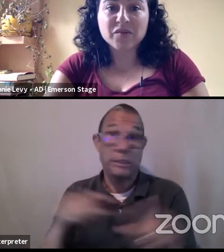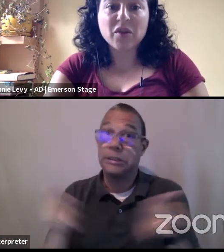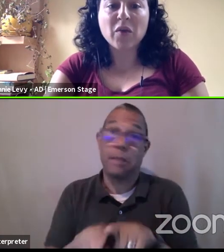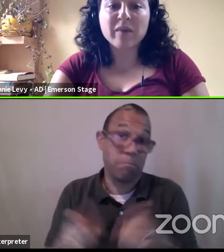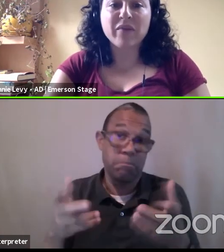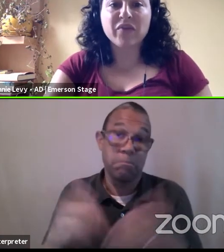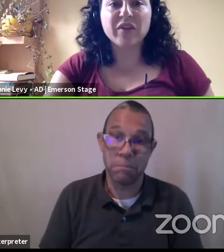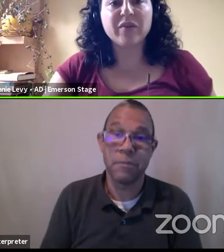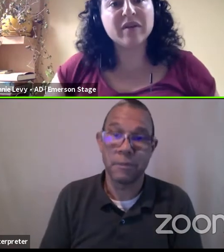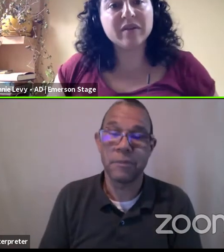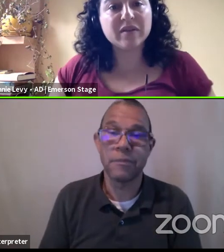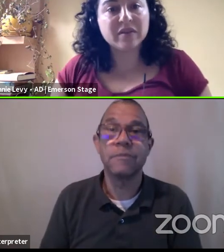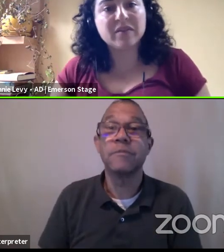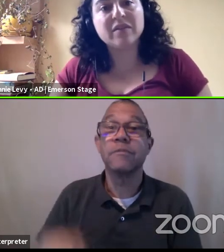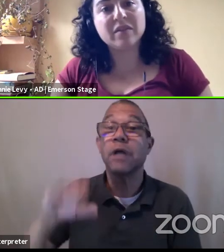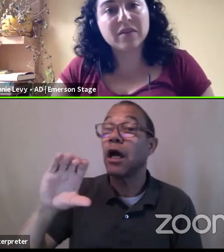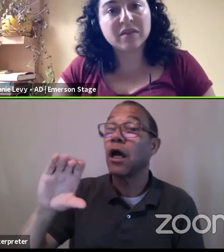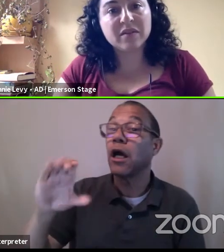Chang, what about for you?